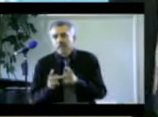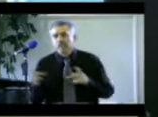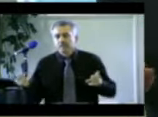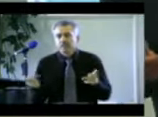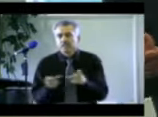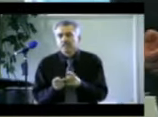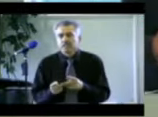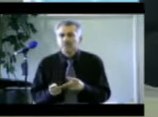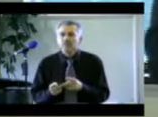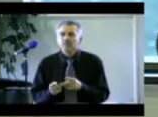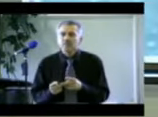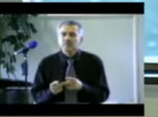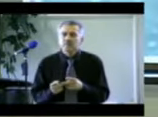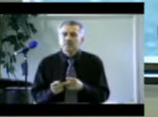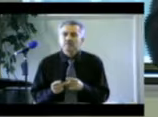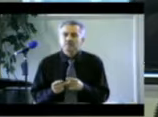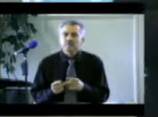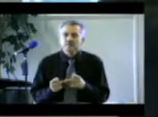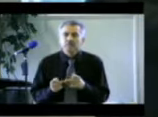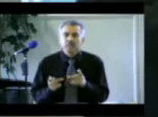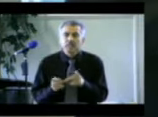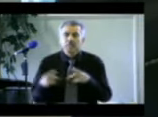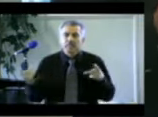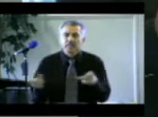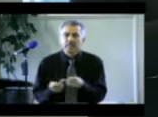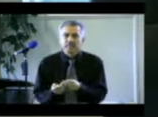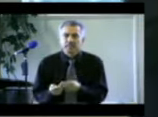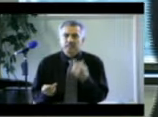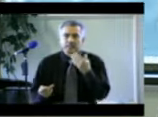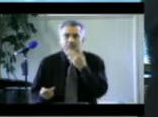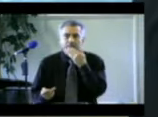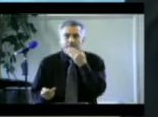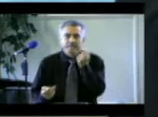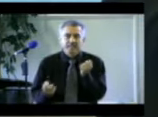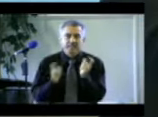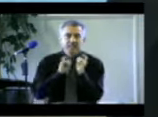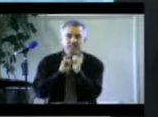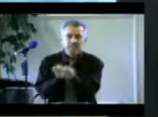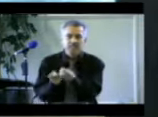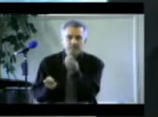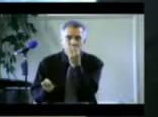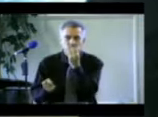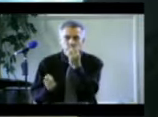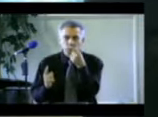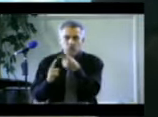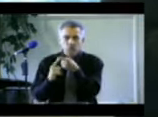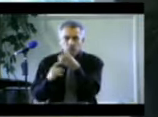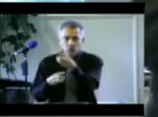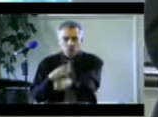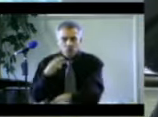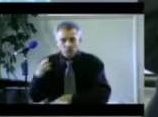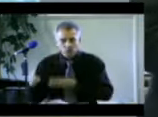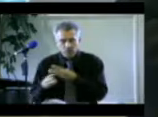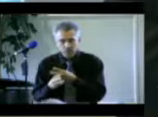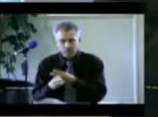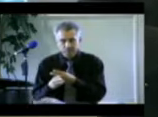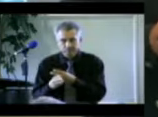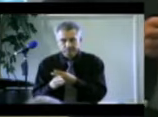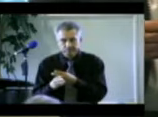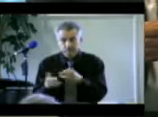the breadbasket of the world. And you remember last time I spoke with you, we talked about the basket boat, the